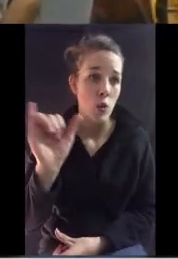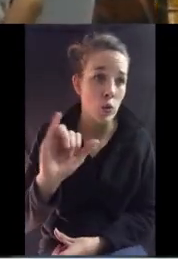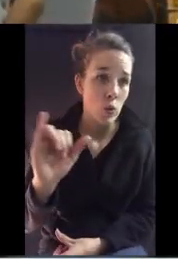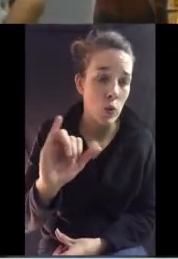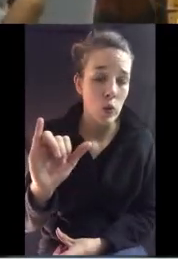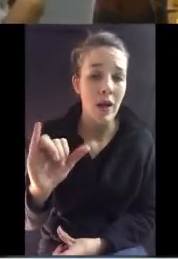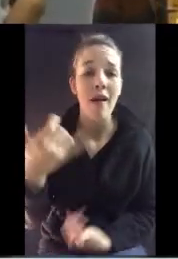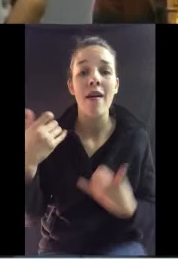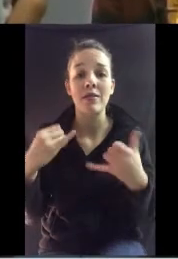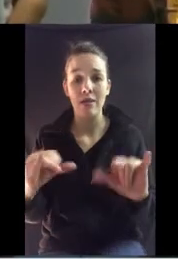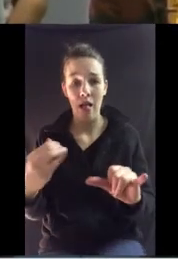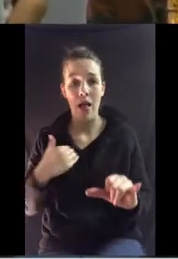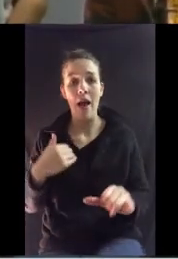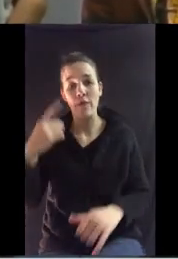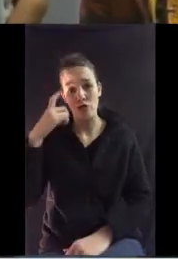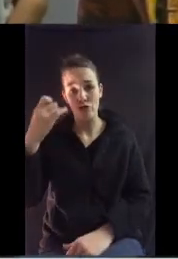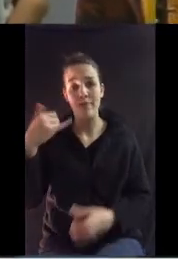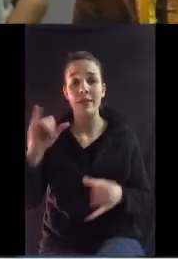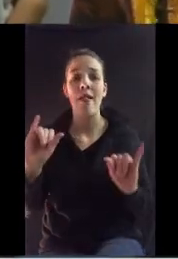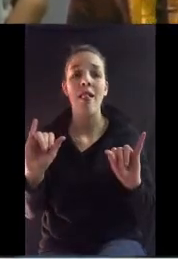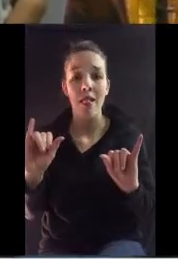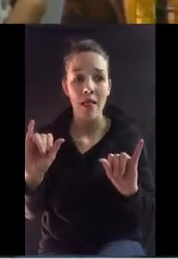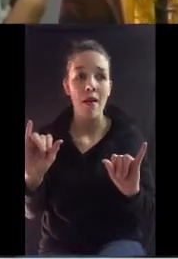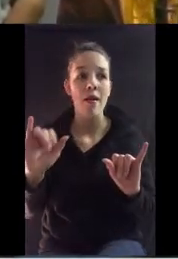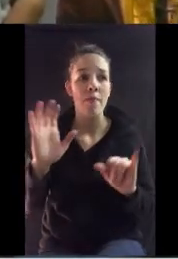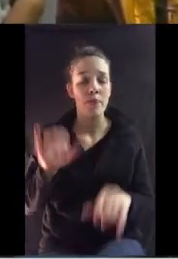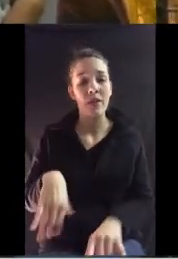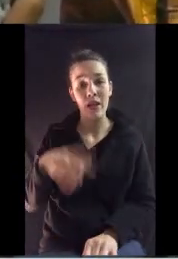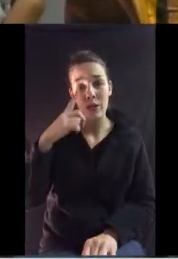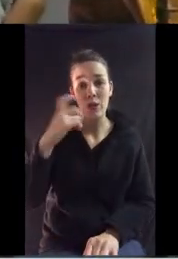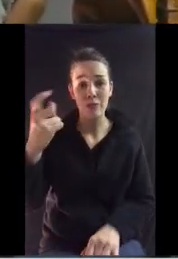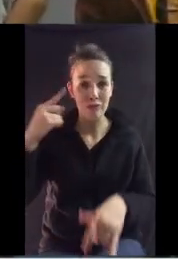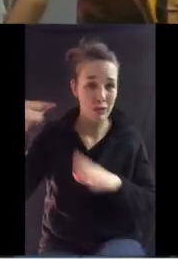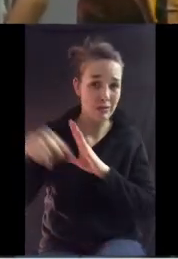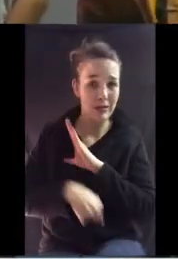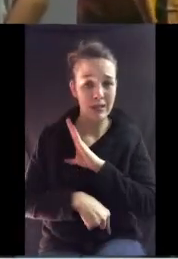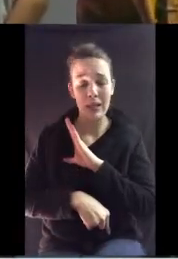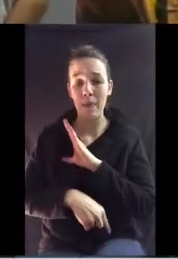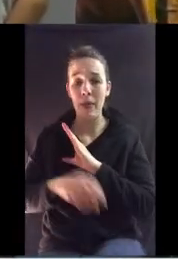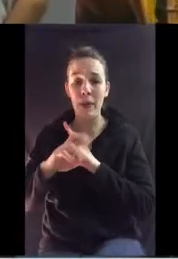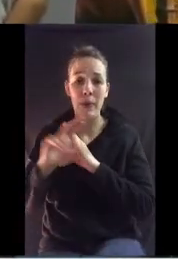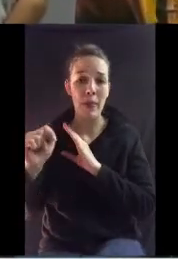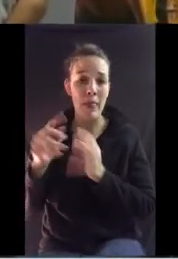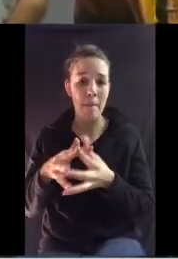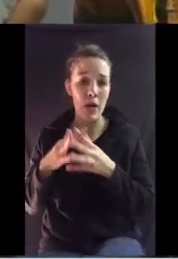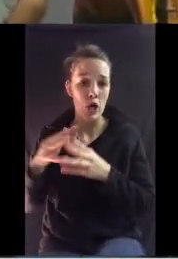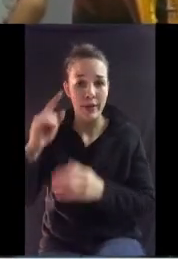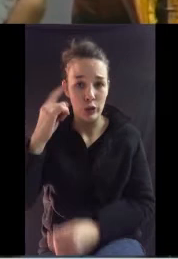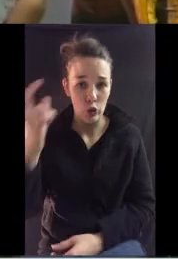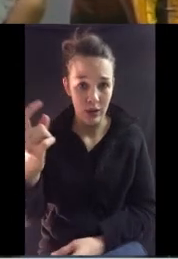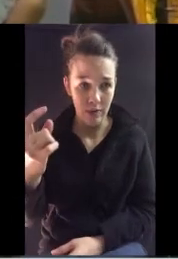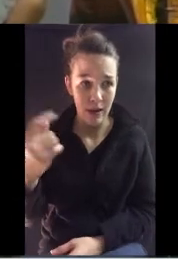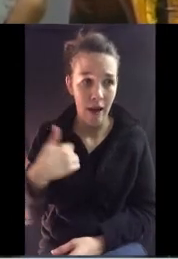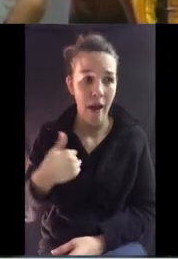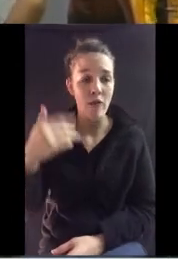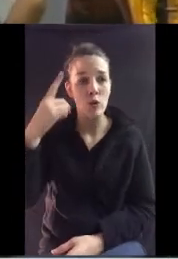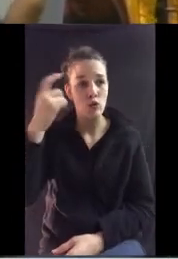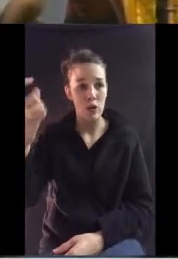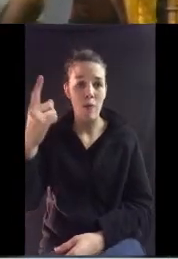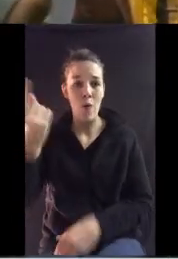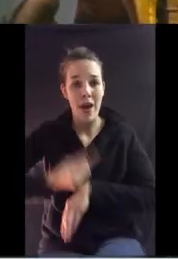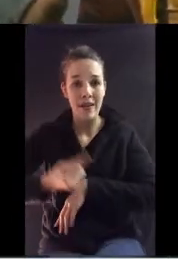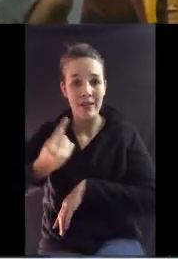difficulties of today and tomorrow, I still have a dream. It is a dream deeply rooted in the American